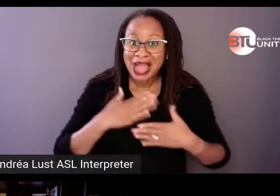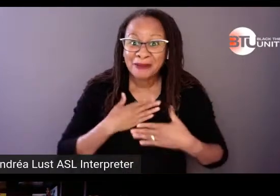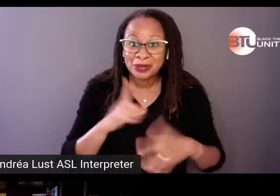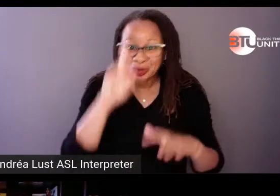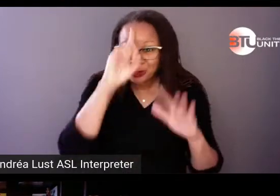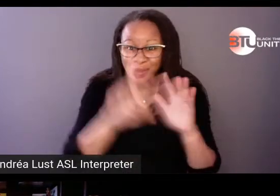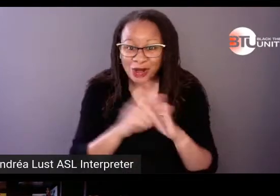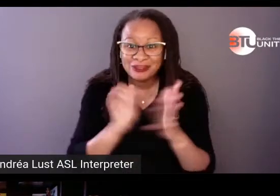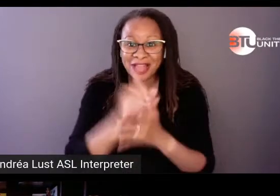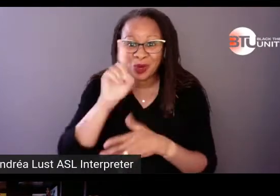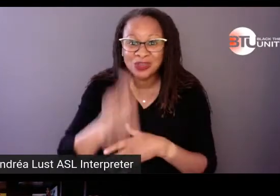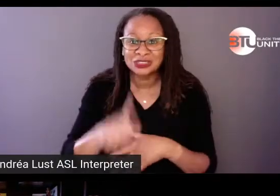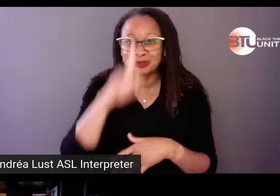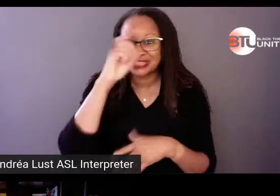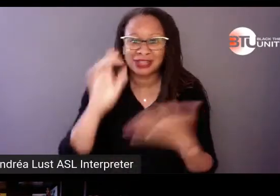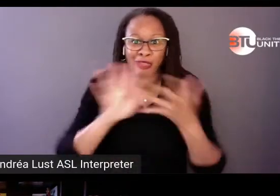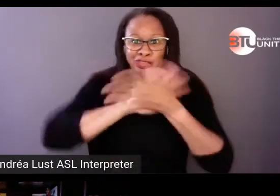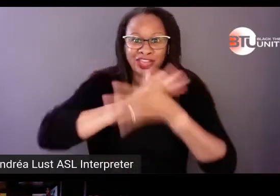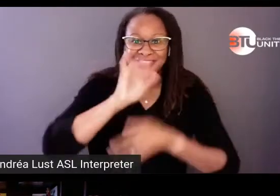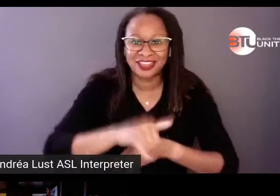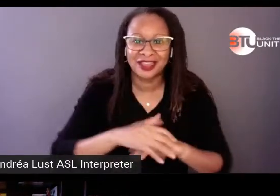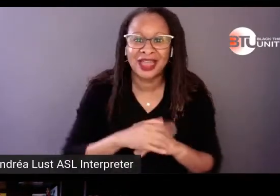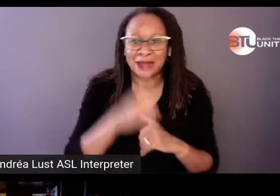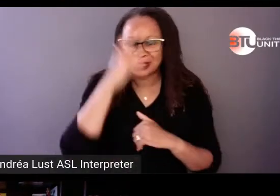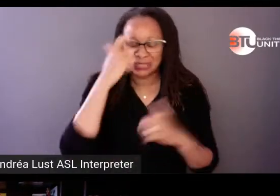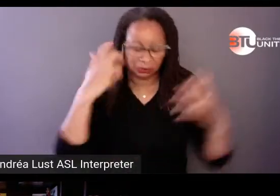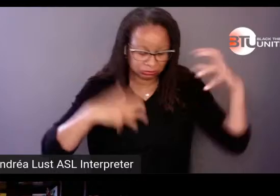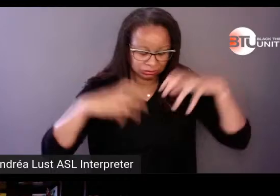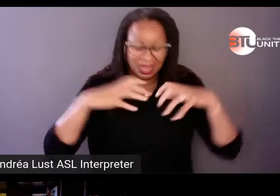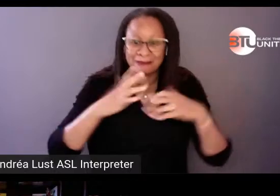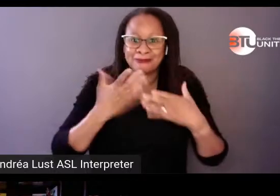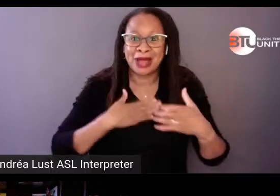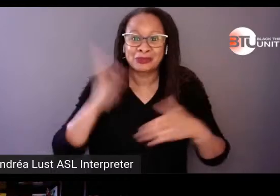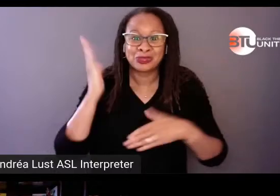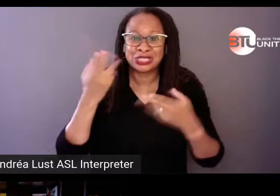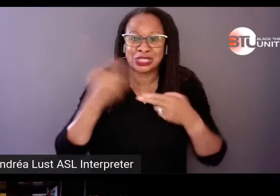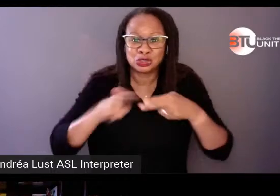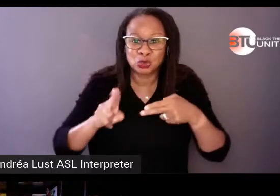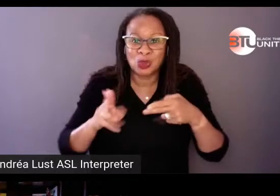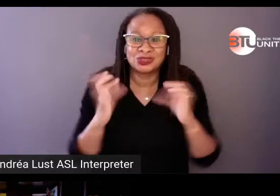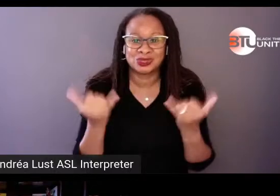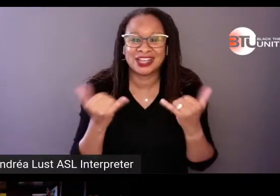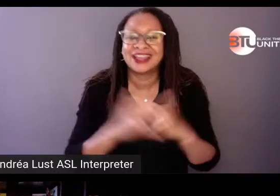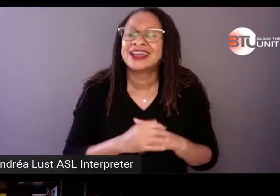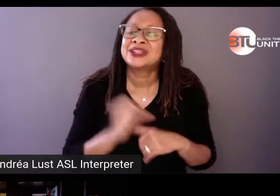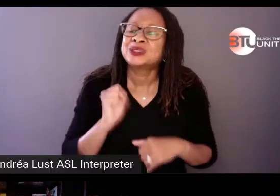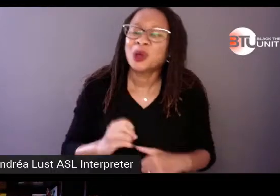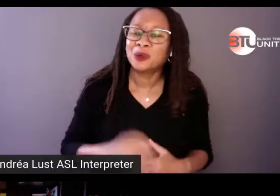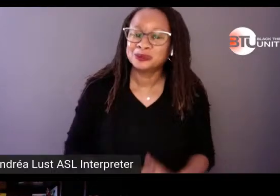it because I was trying to encamp, you know, shorten my presentation. Yes.